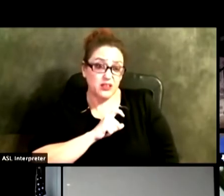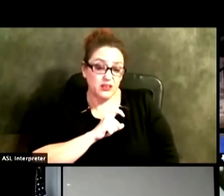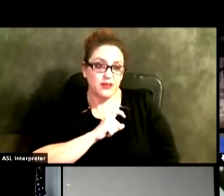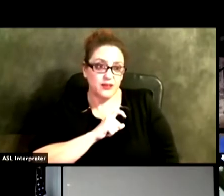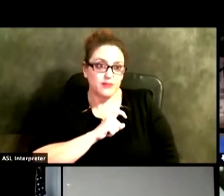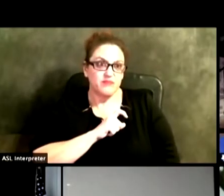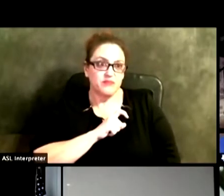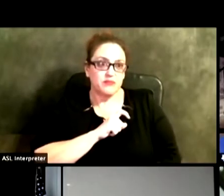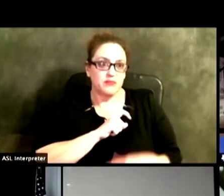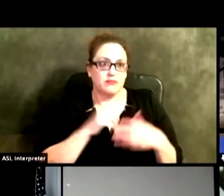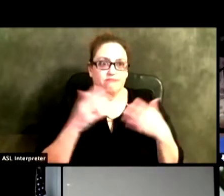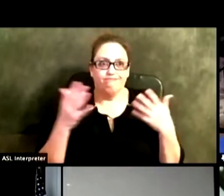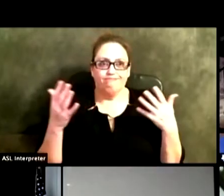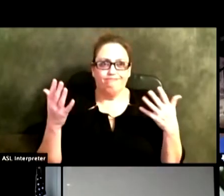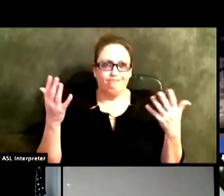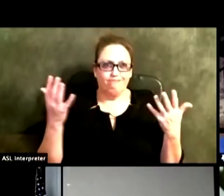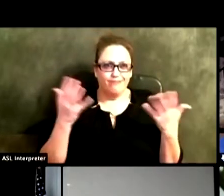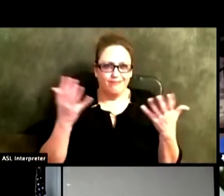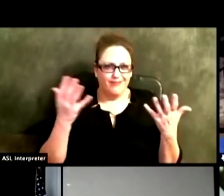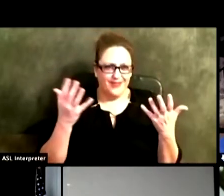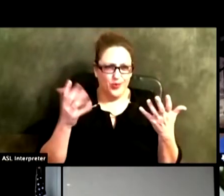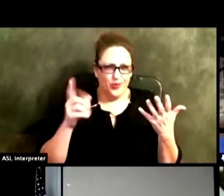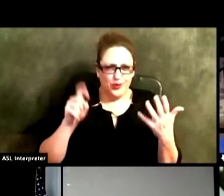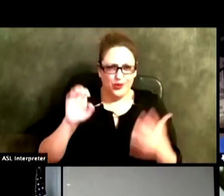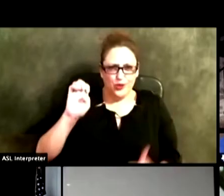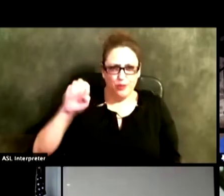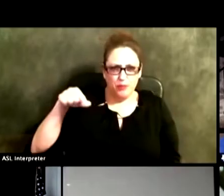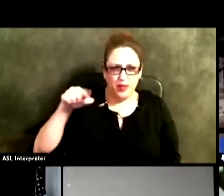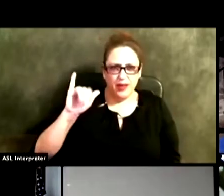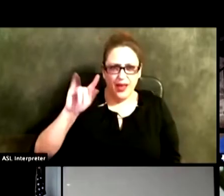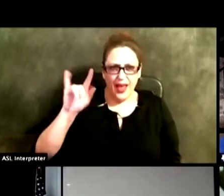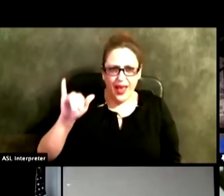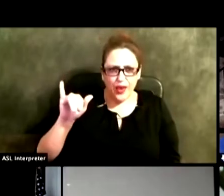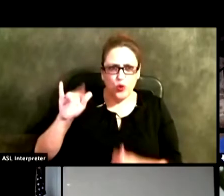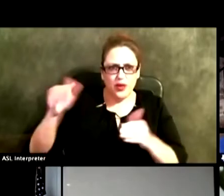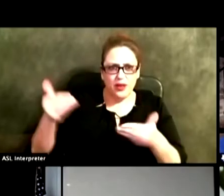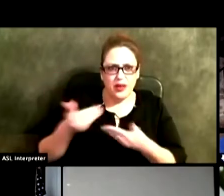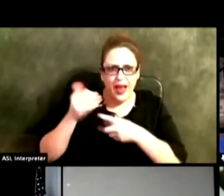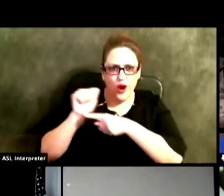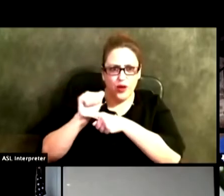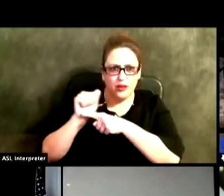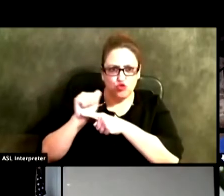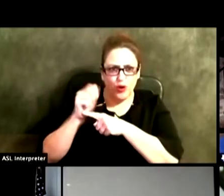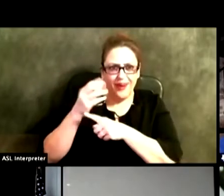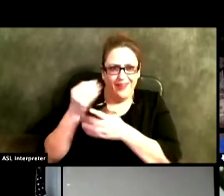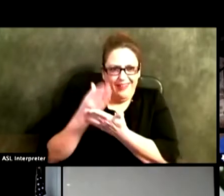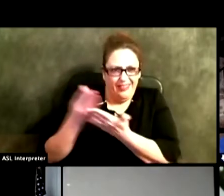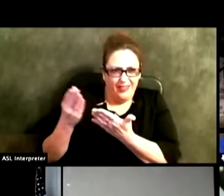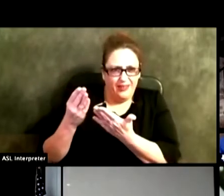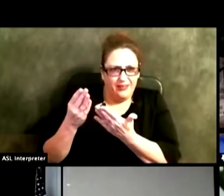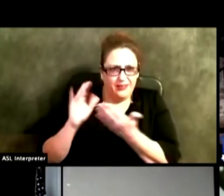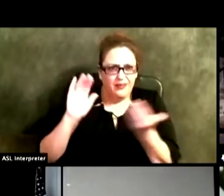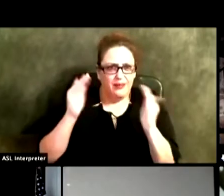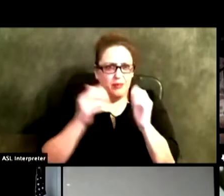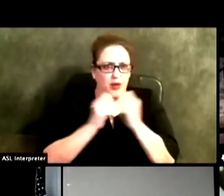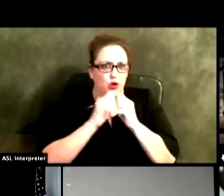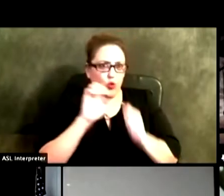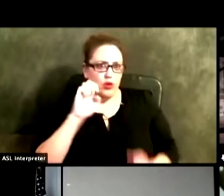what constitutes being equity in hiring and training and things like that versus equality?